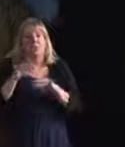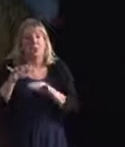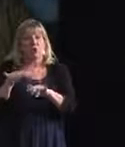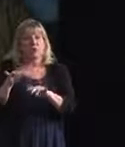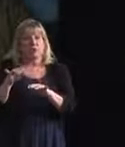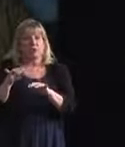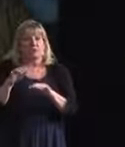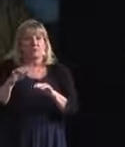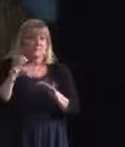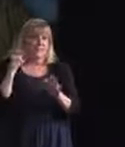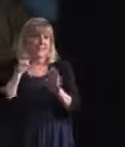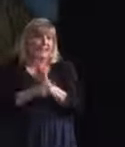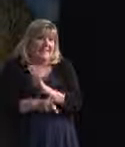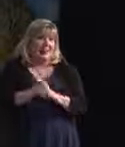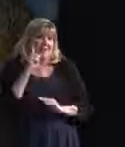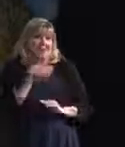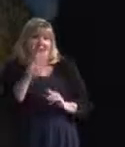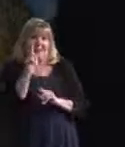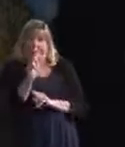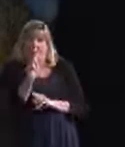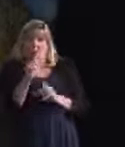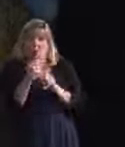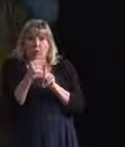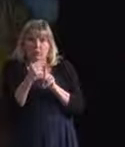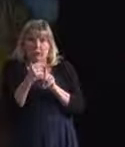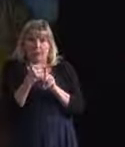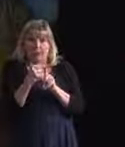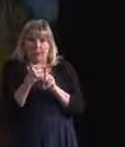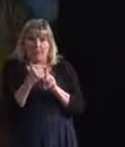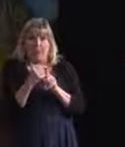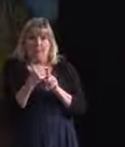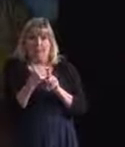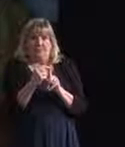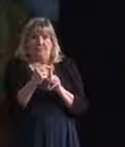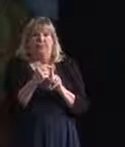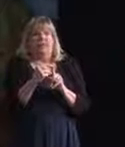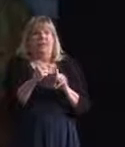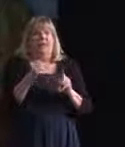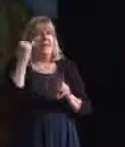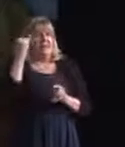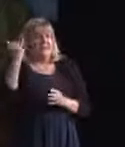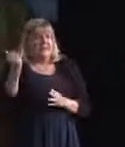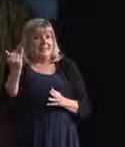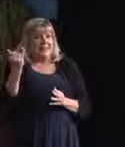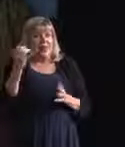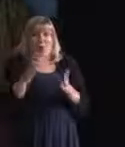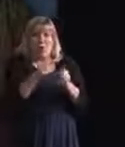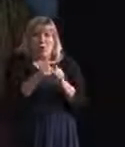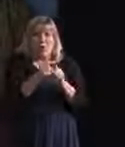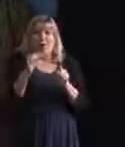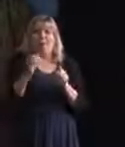To be killed for a single word, a shibboleth, a word designed